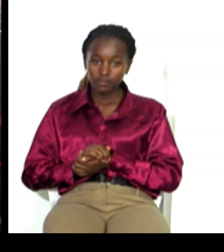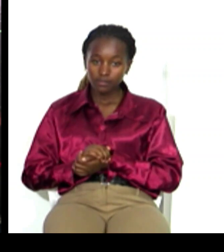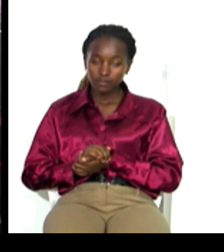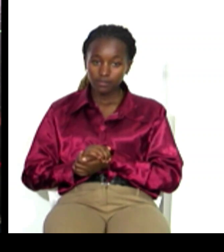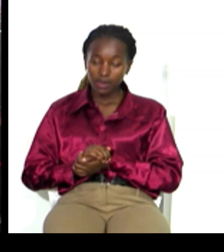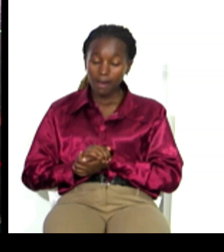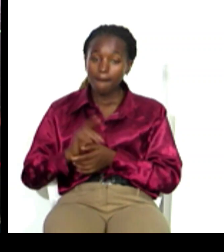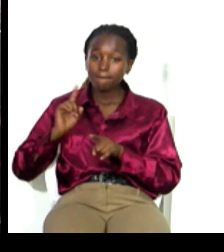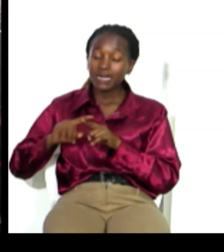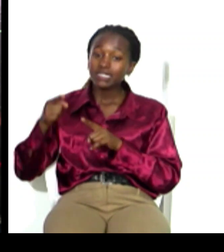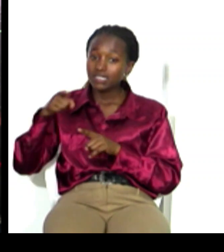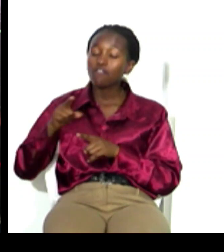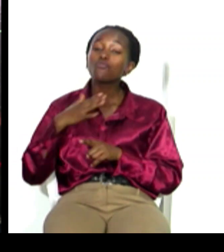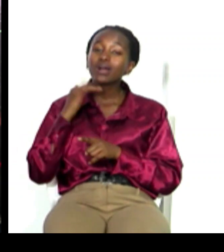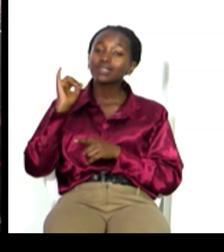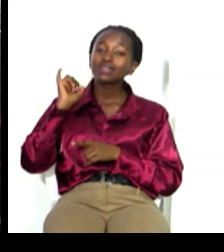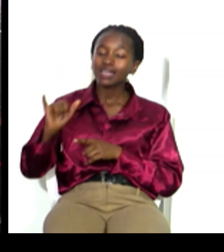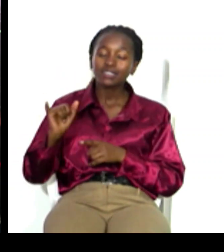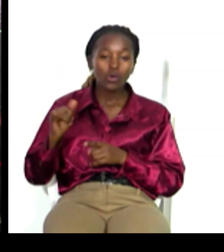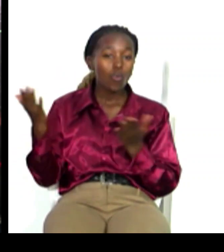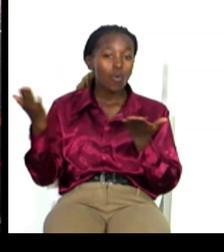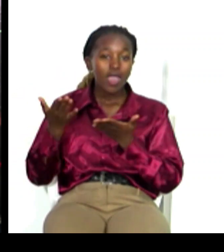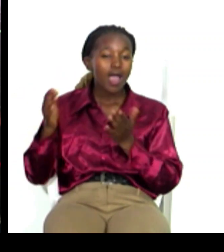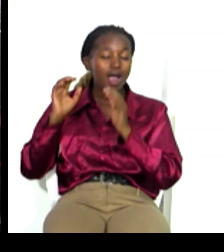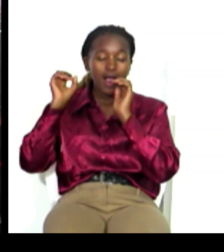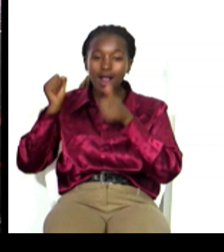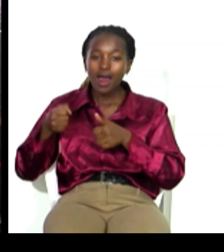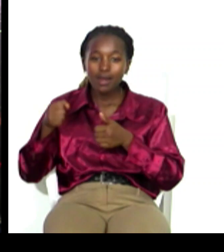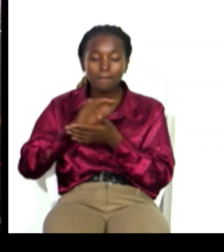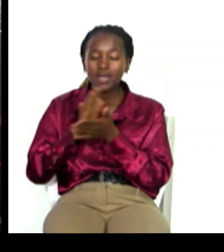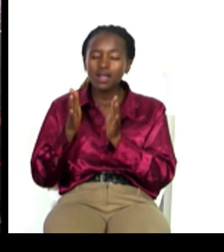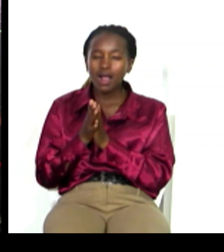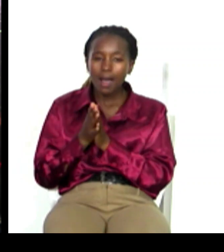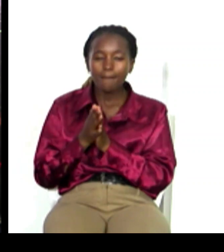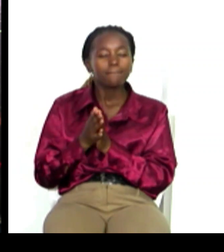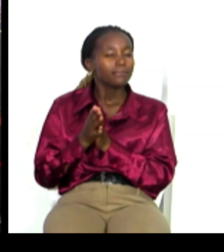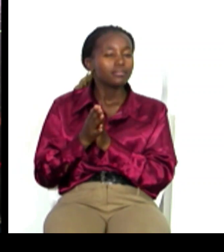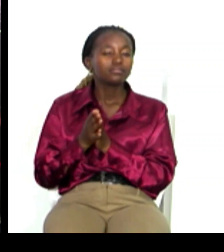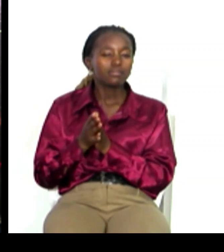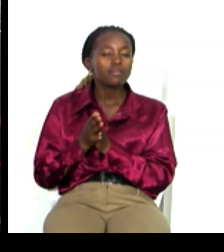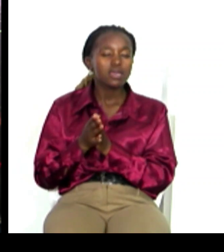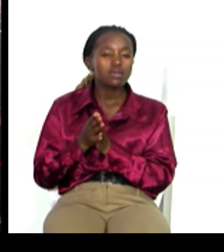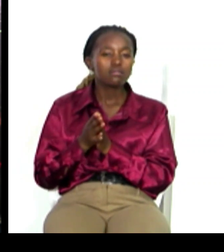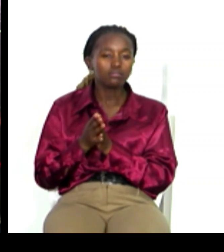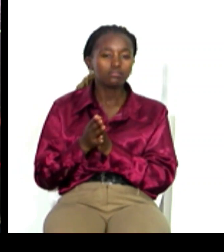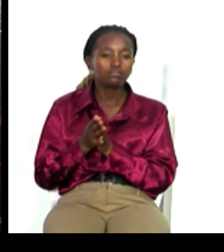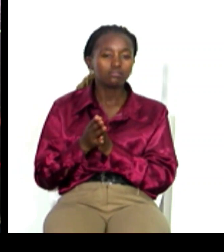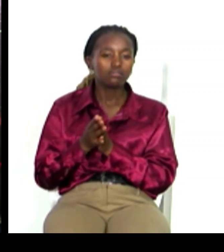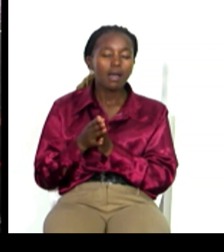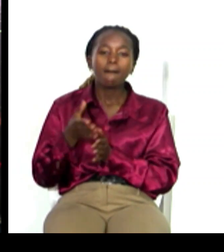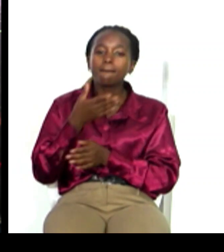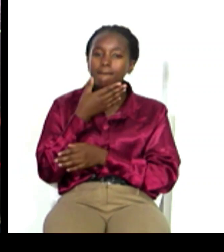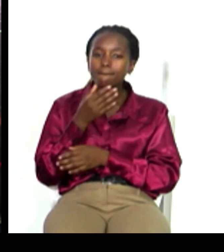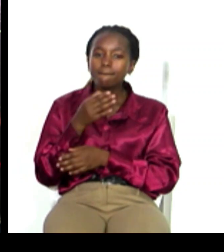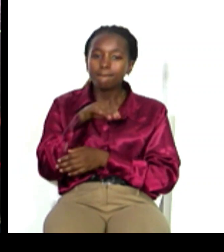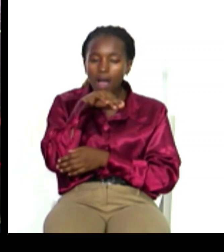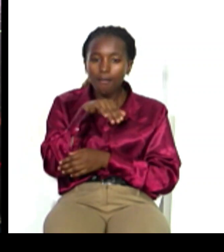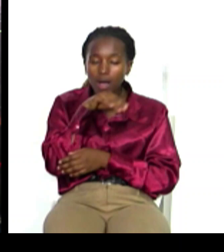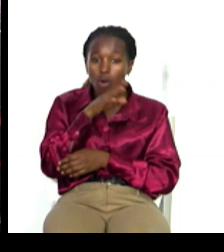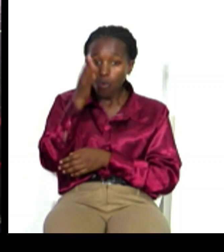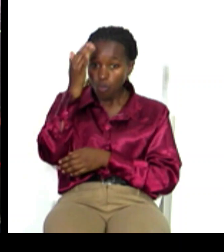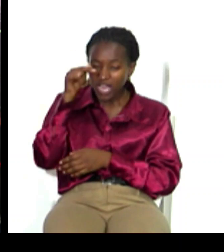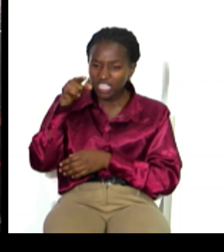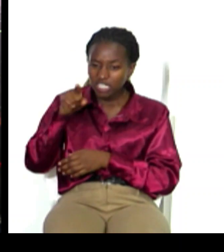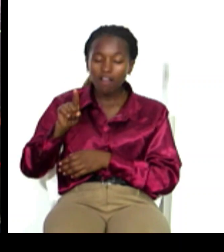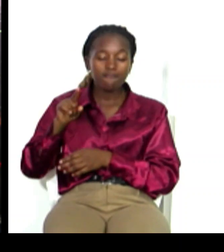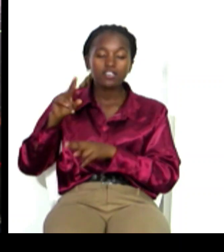Enigma. He wants to be like Raila Amolo Odinga. Right now you have seen that Raila Amolo Odinga doesn't have any seat kwa ODM. But yeye